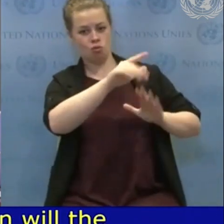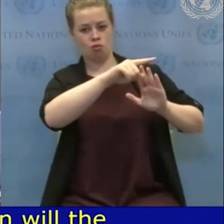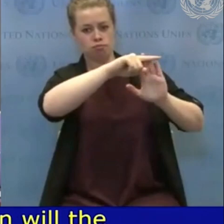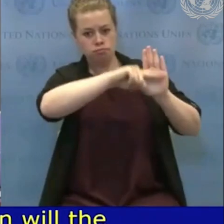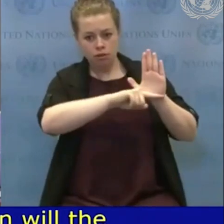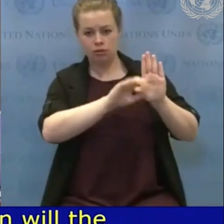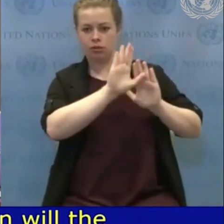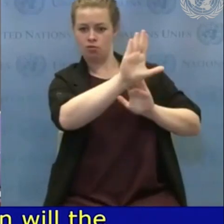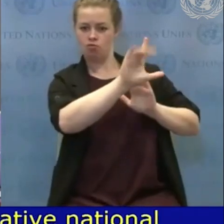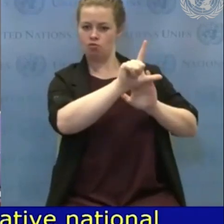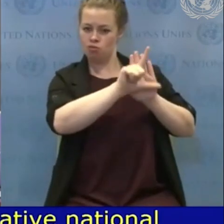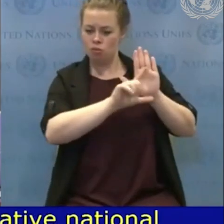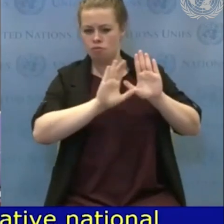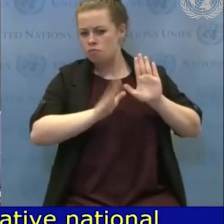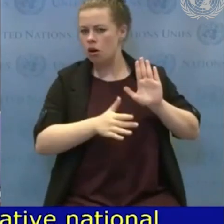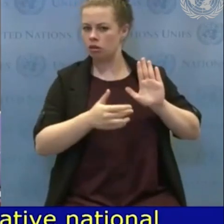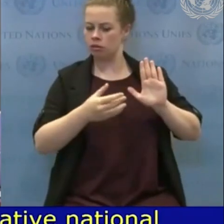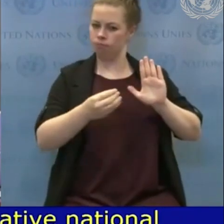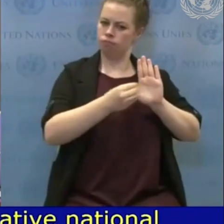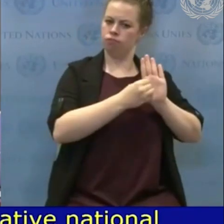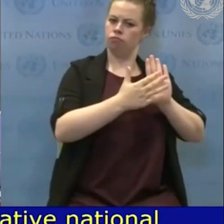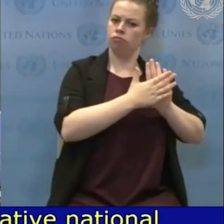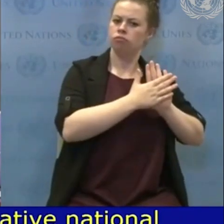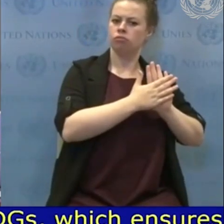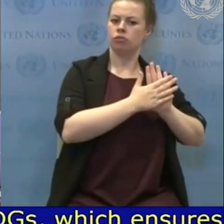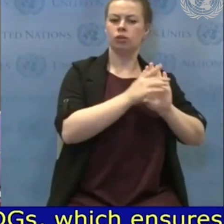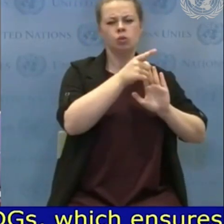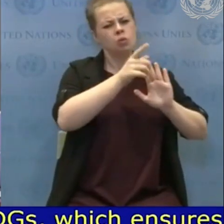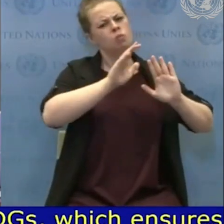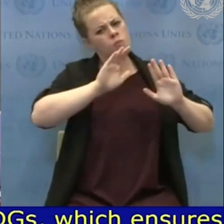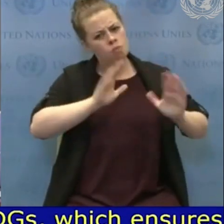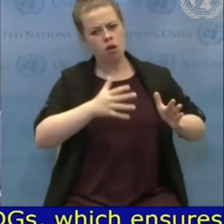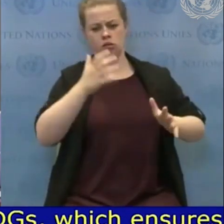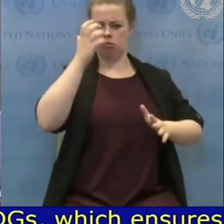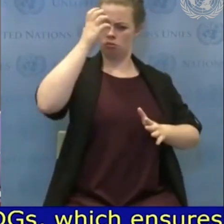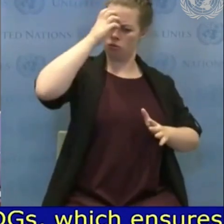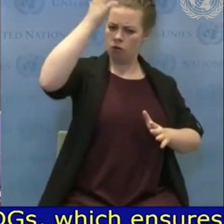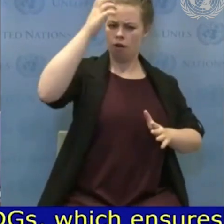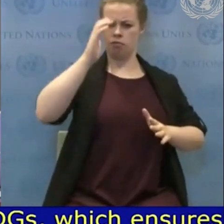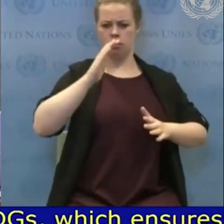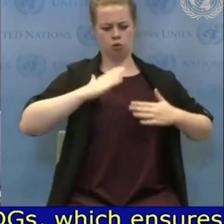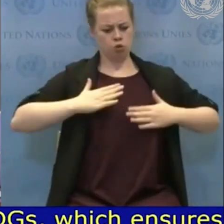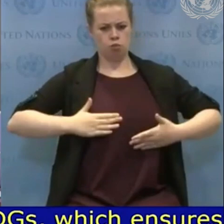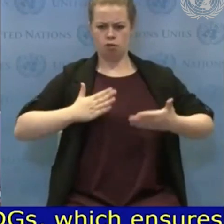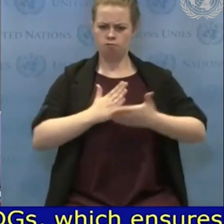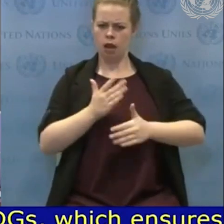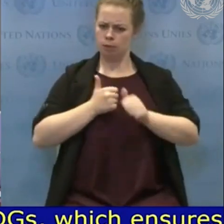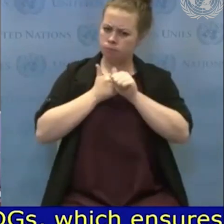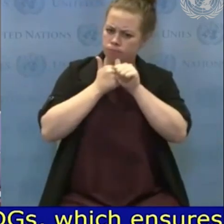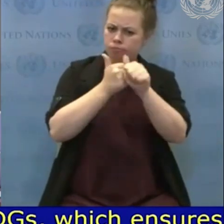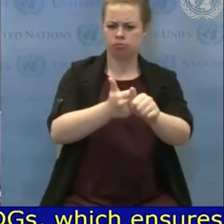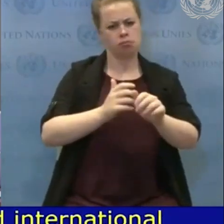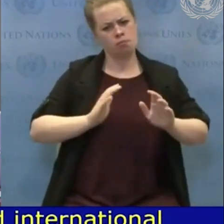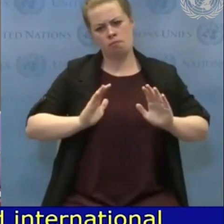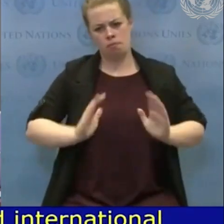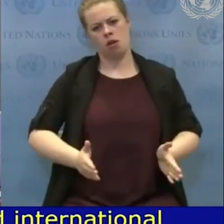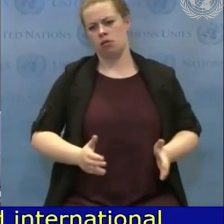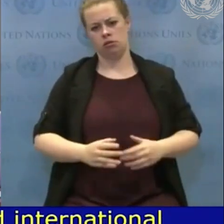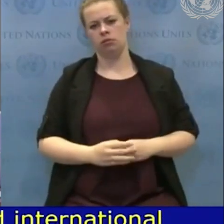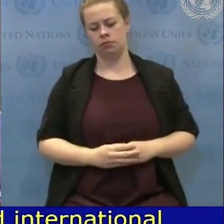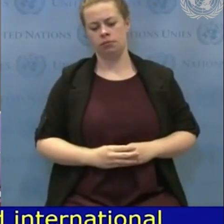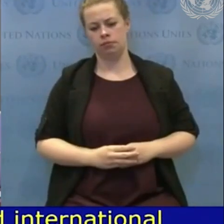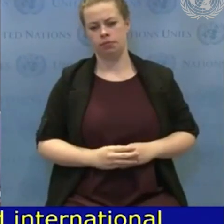ministerial department with a cross-government mandate, and takes full account of the UK's human rights obligations? The perspectives of